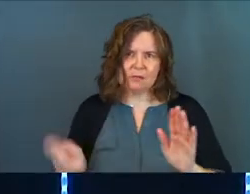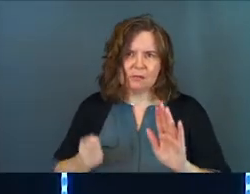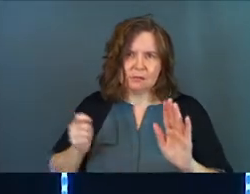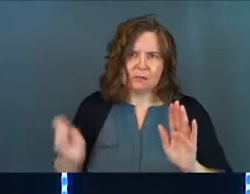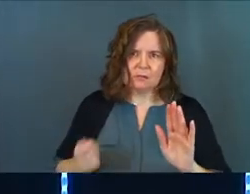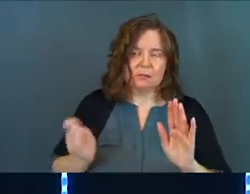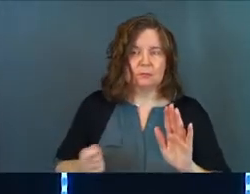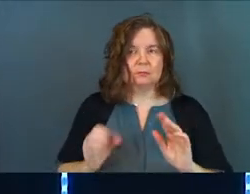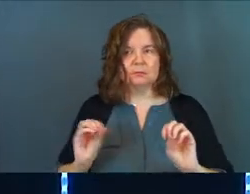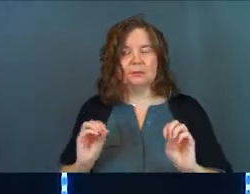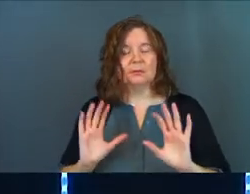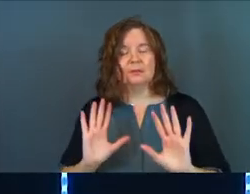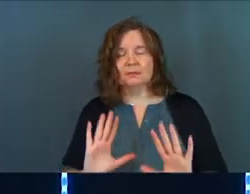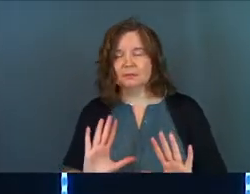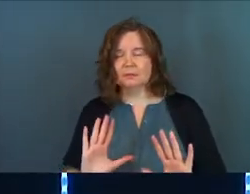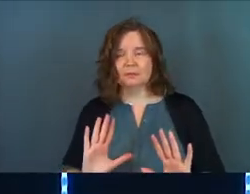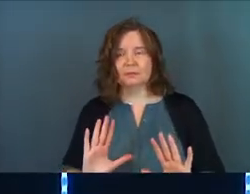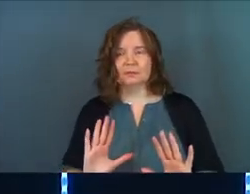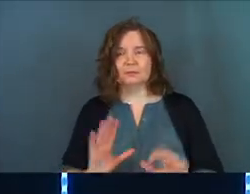me. Like,